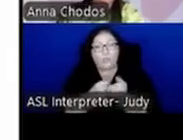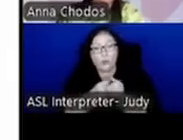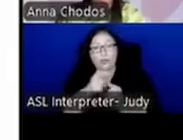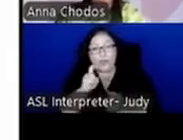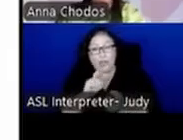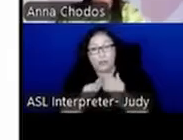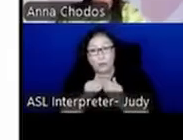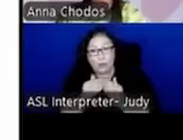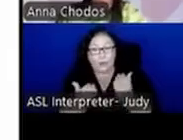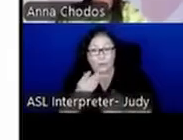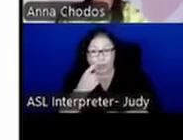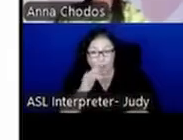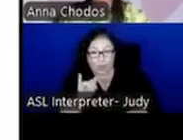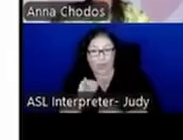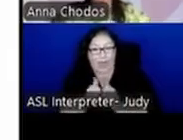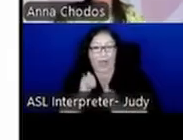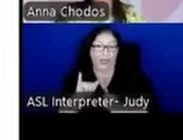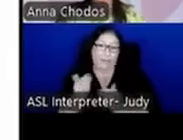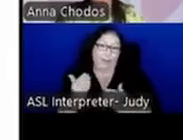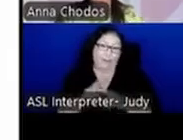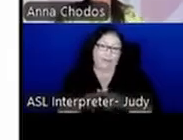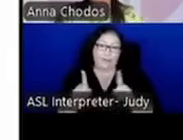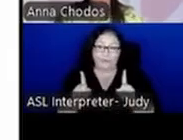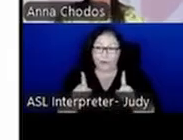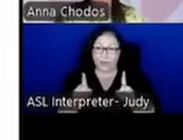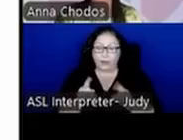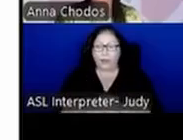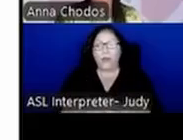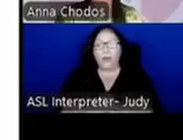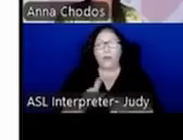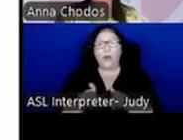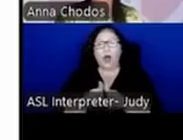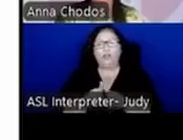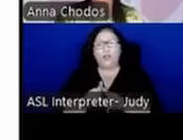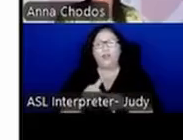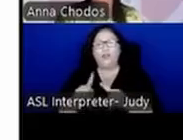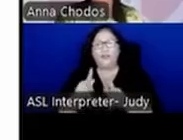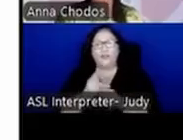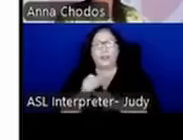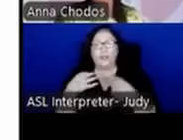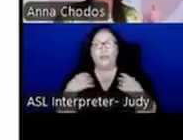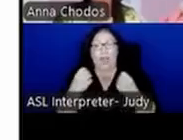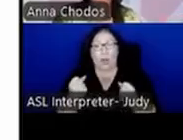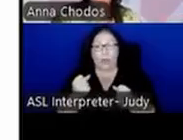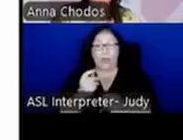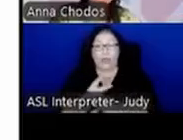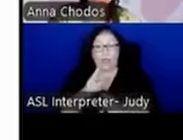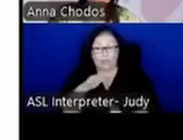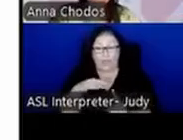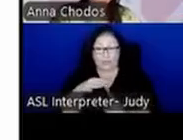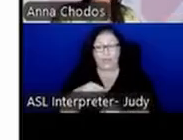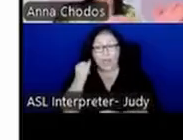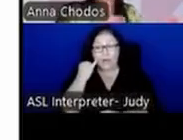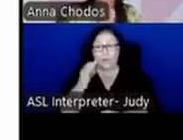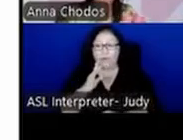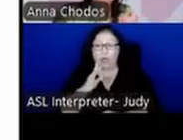might be different, but also these different types of healthcare settings, because if we're talking to the healthcare team, and would love